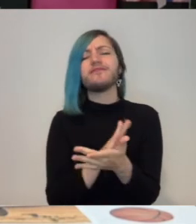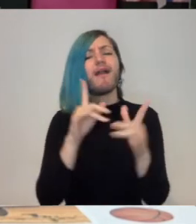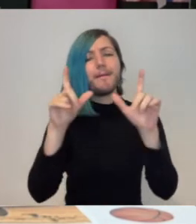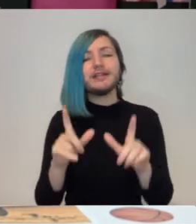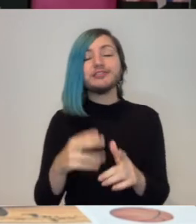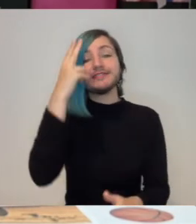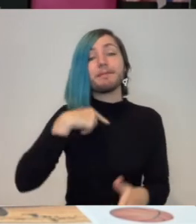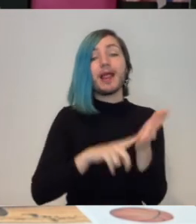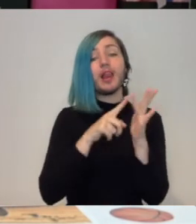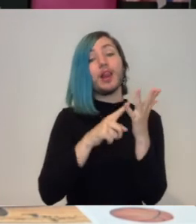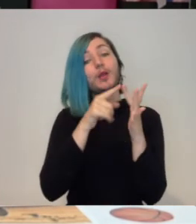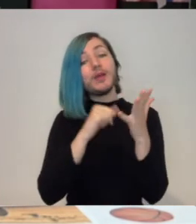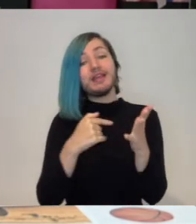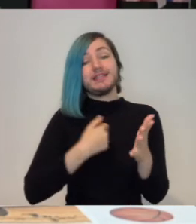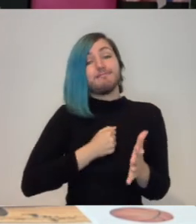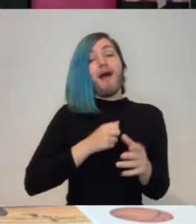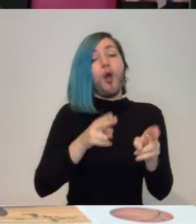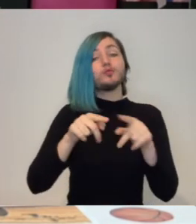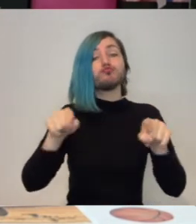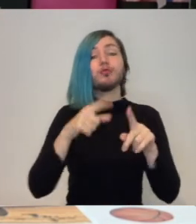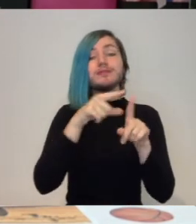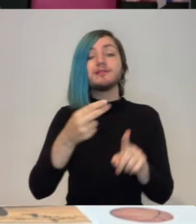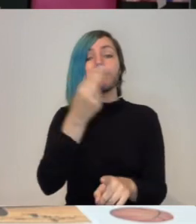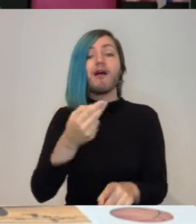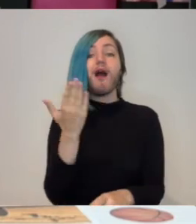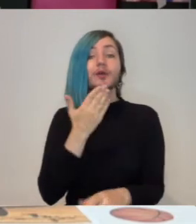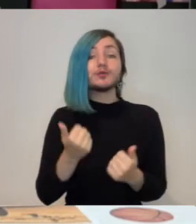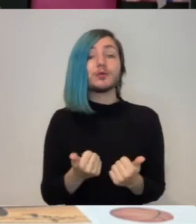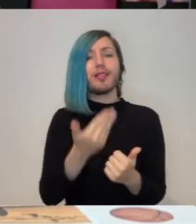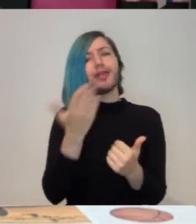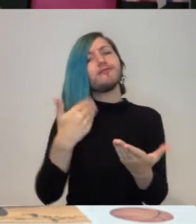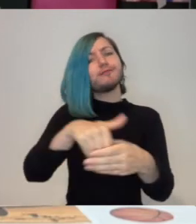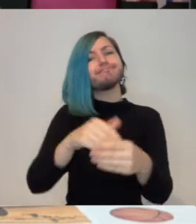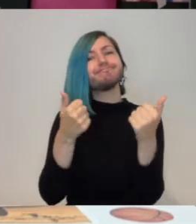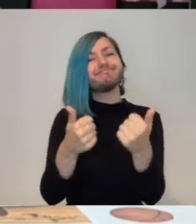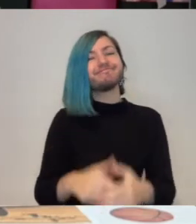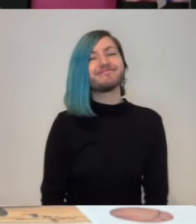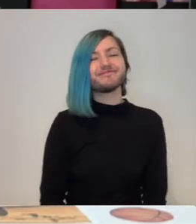My name's Louis and this has been my Hospital Rooms Digital Arts School. Thanks so much for joining.